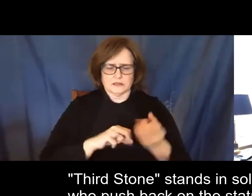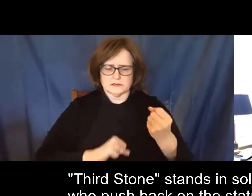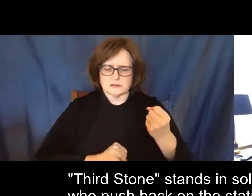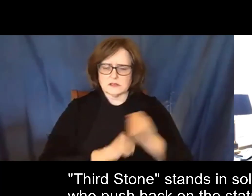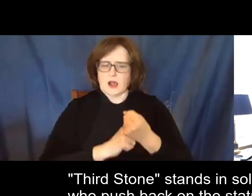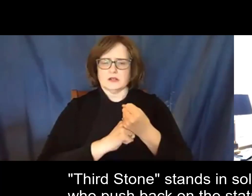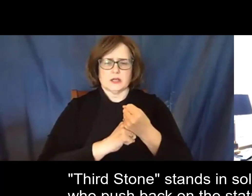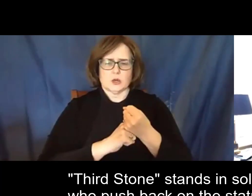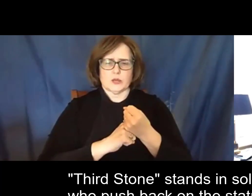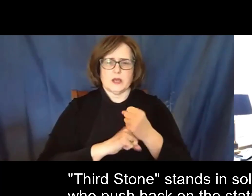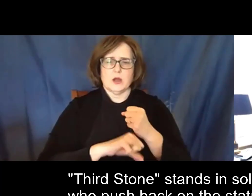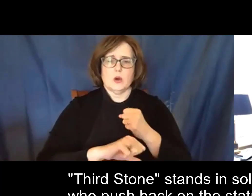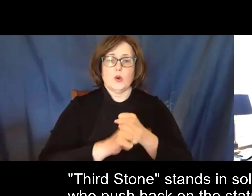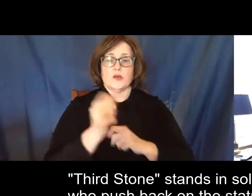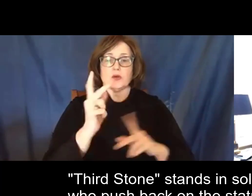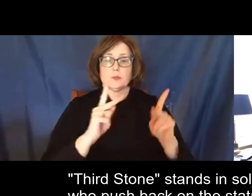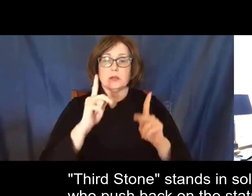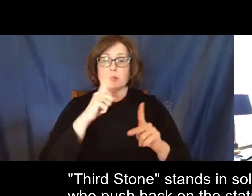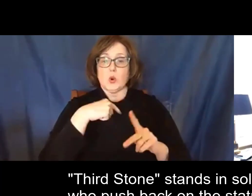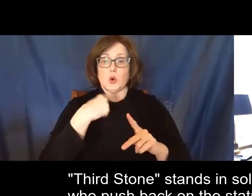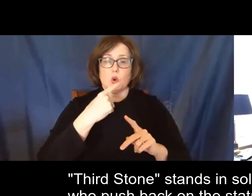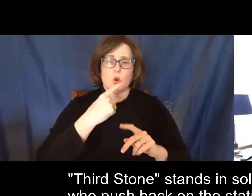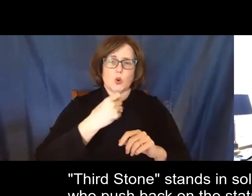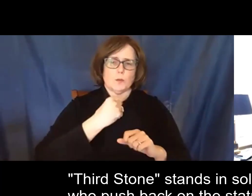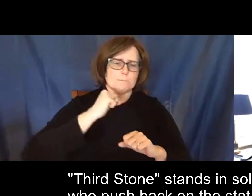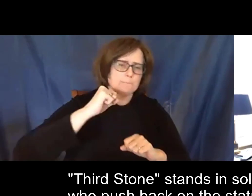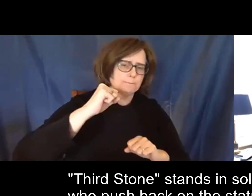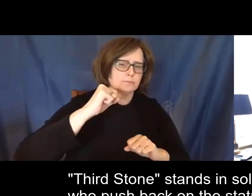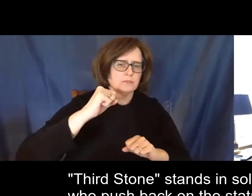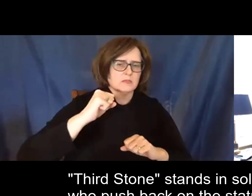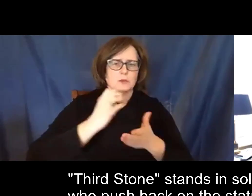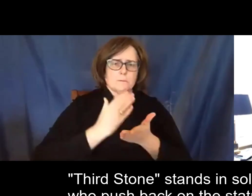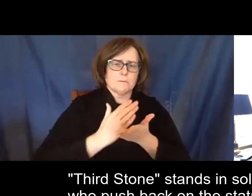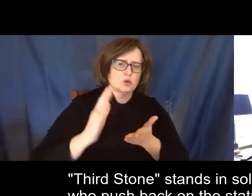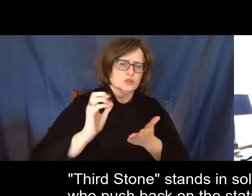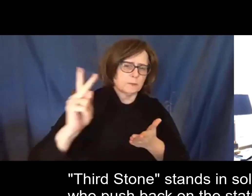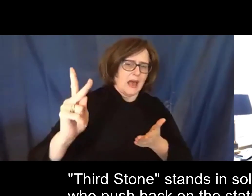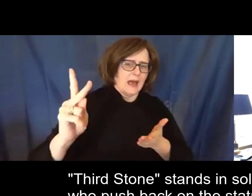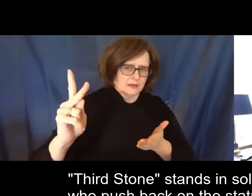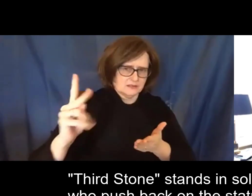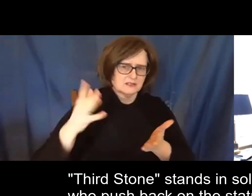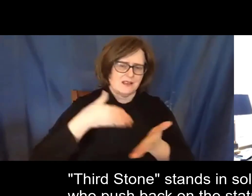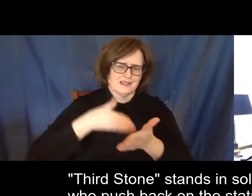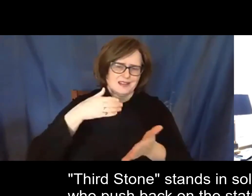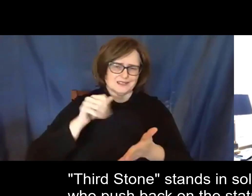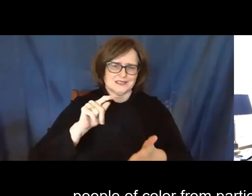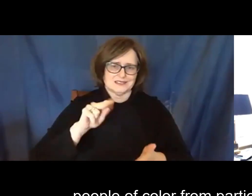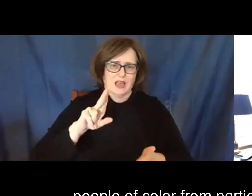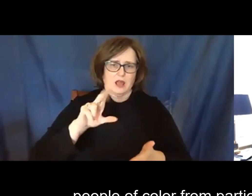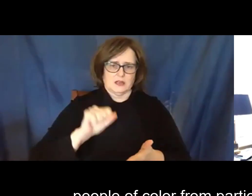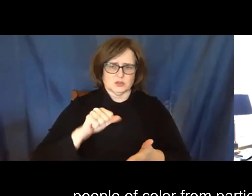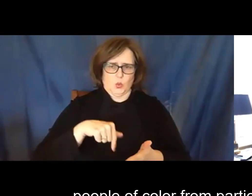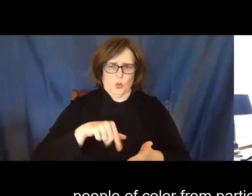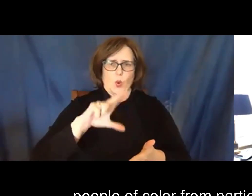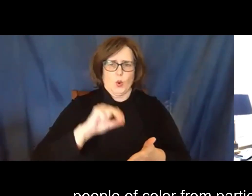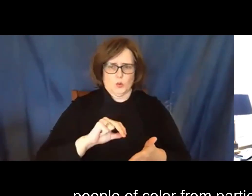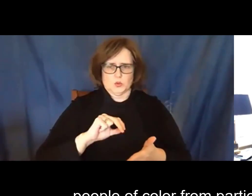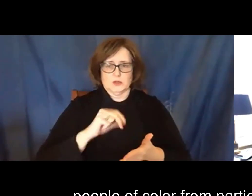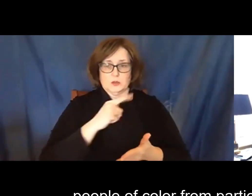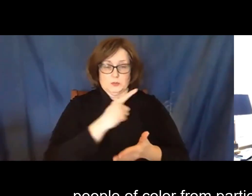push back on the status quo and barriers that prevent women and Black and Indigenous people of